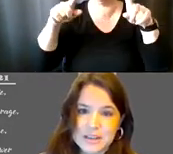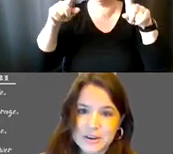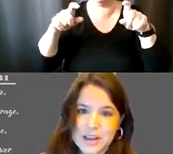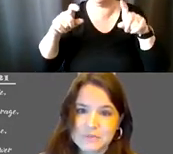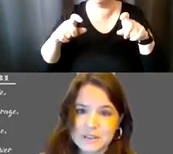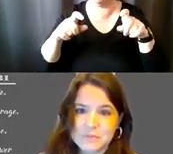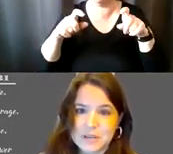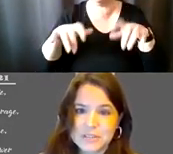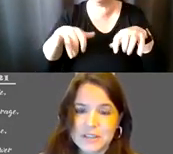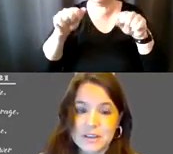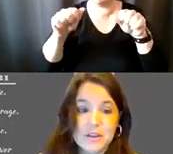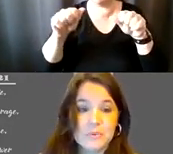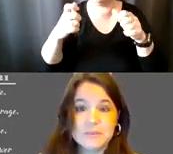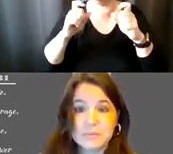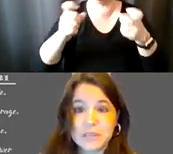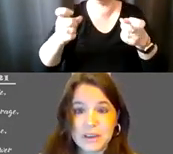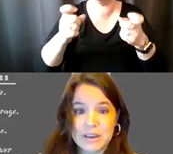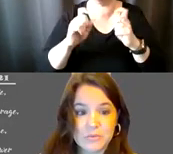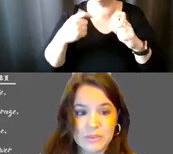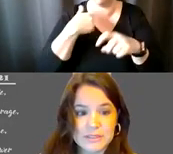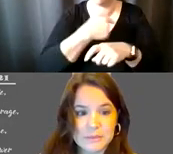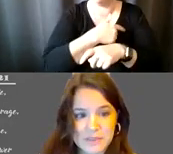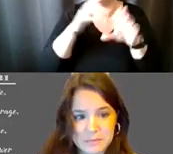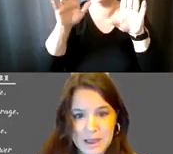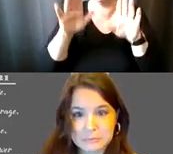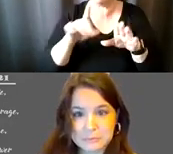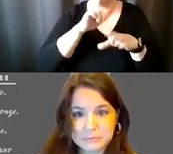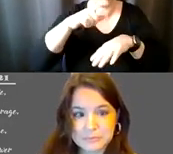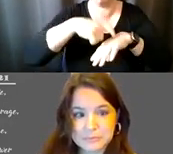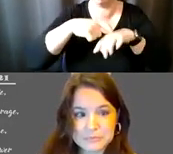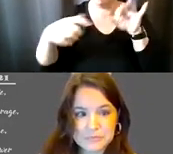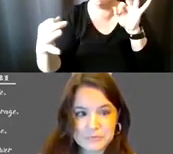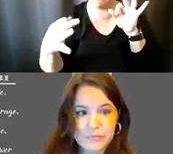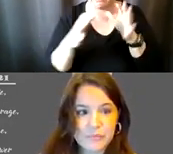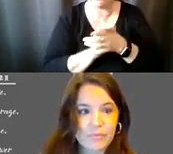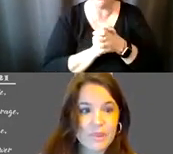the presenter and Results Washington with some really great real-time feedback.